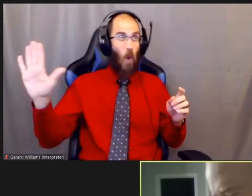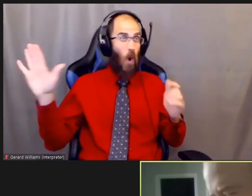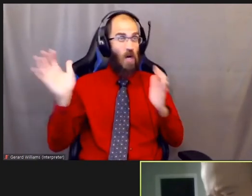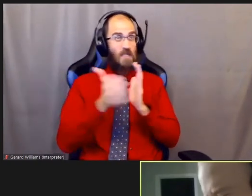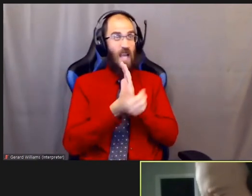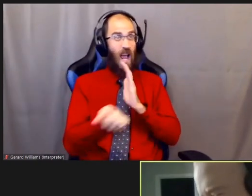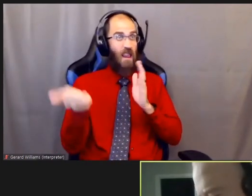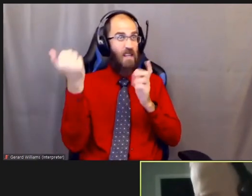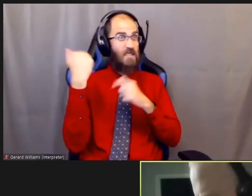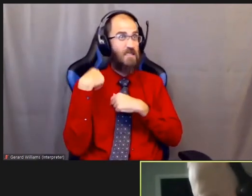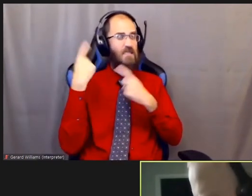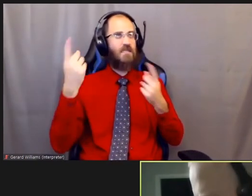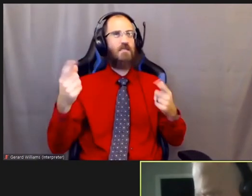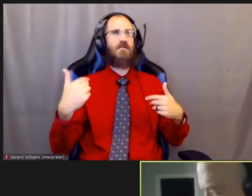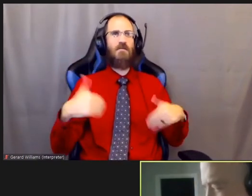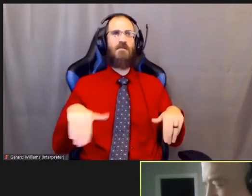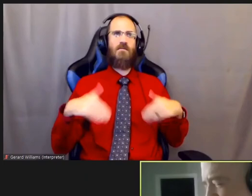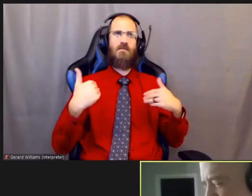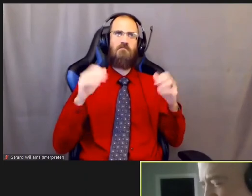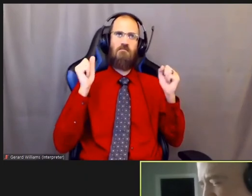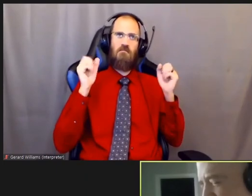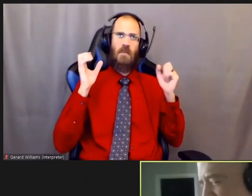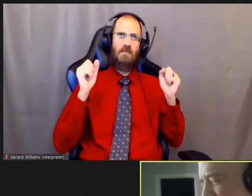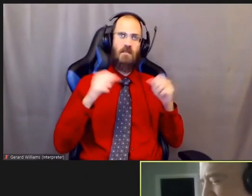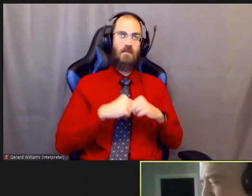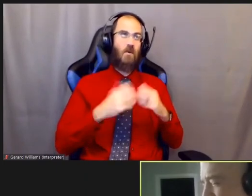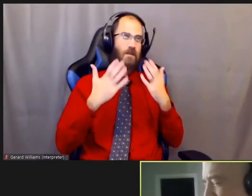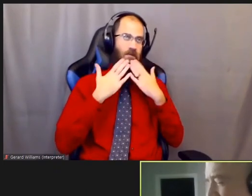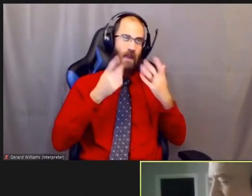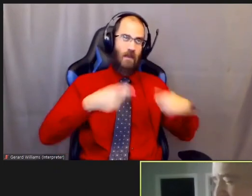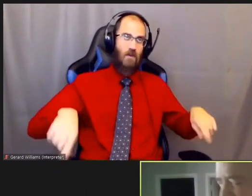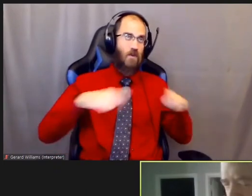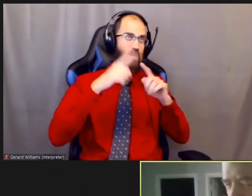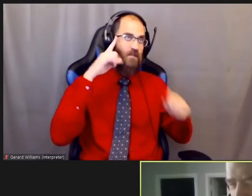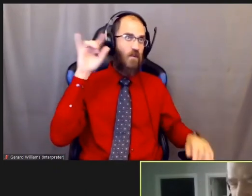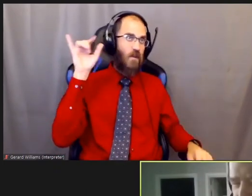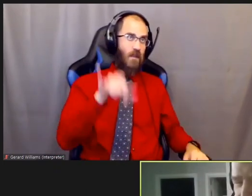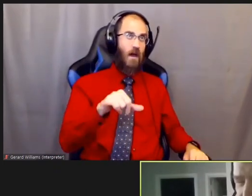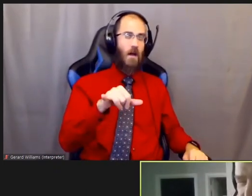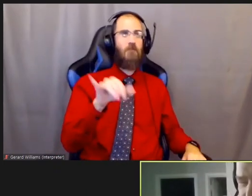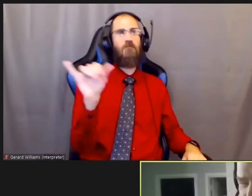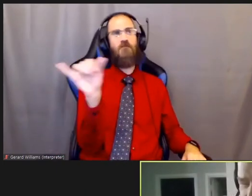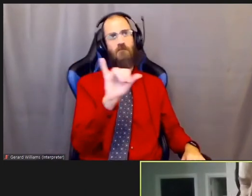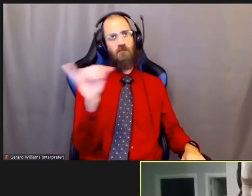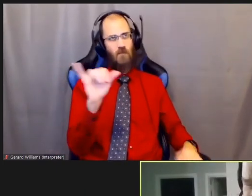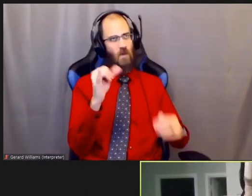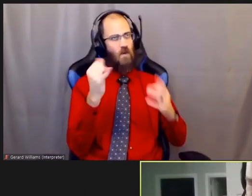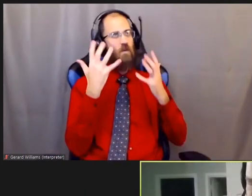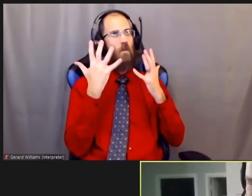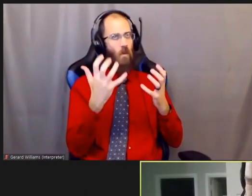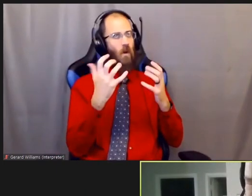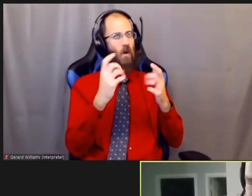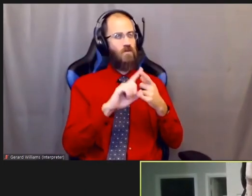pretty awesome. And I want to thank you for all of that. I also want to acknowledge